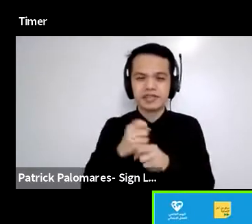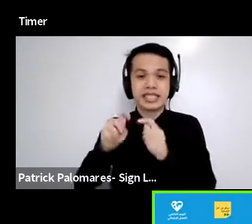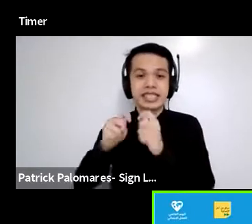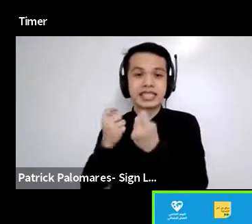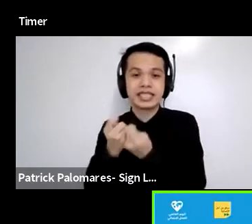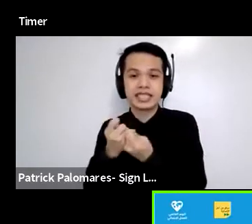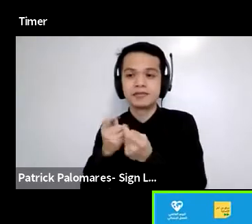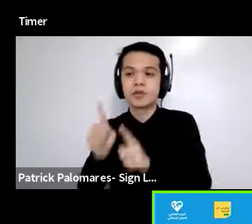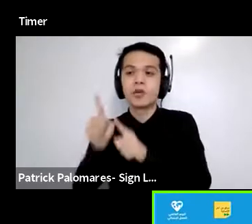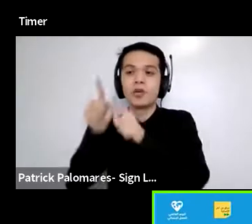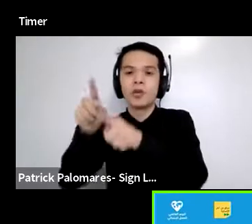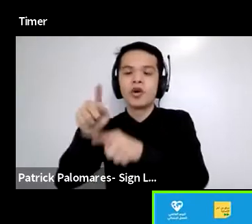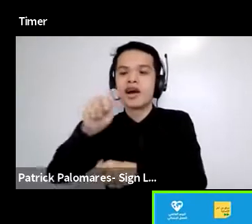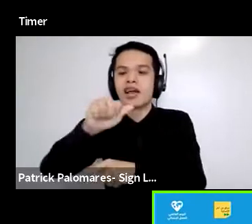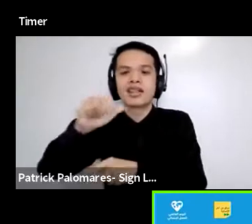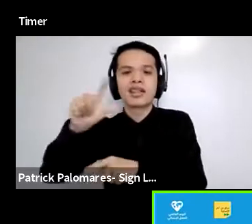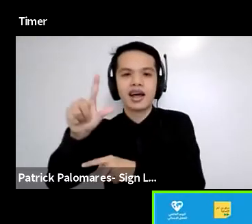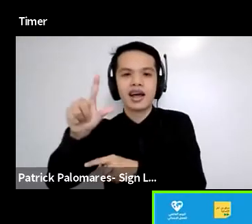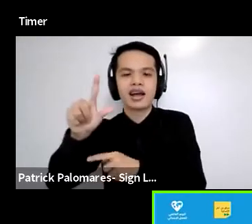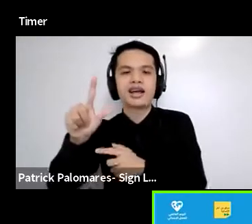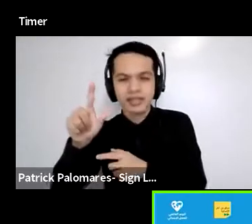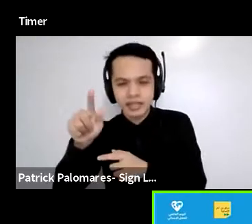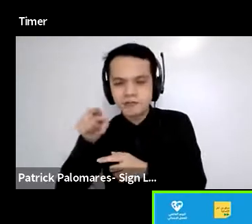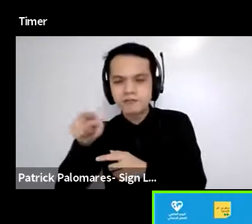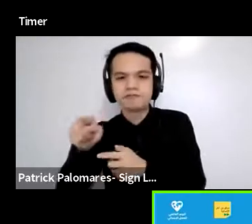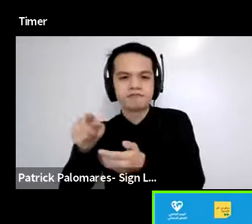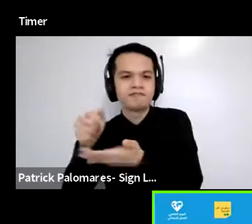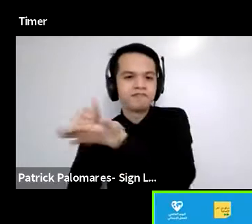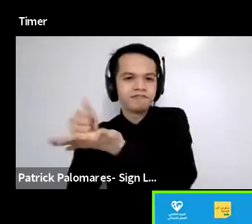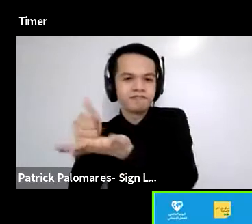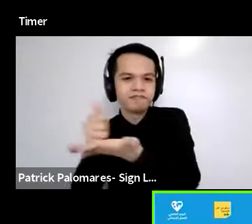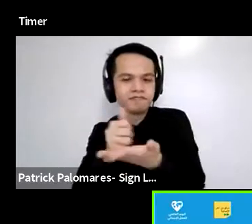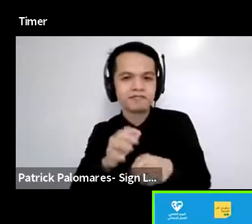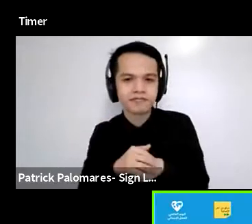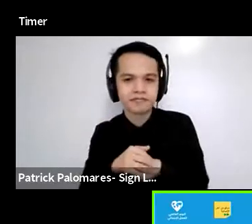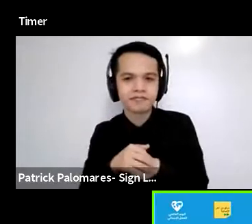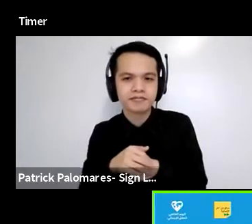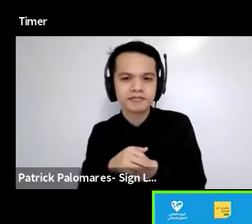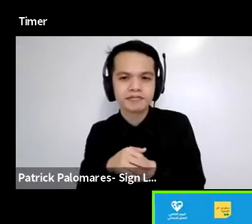into Taal to help out there as well.